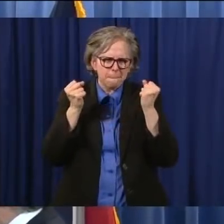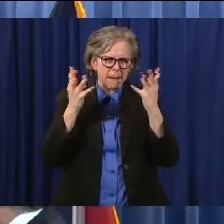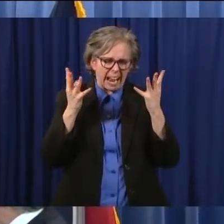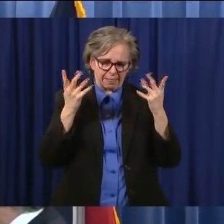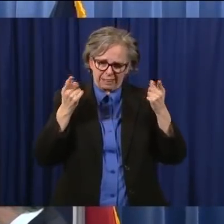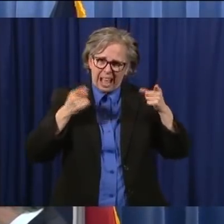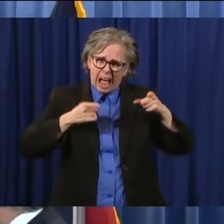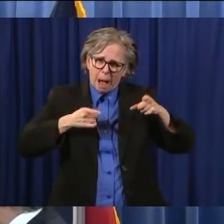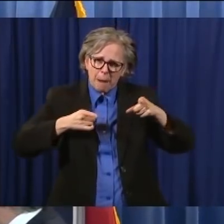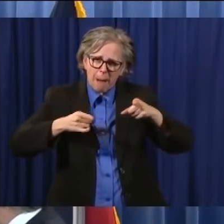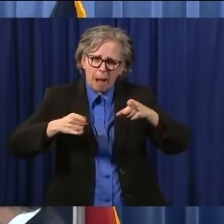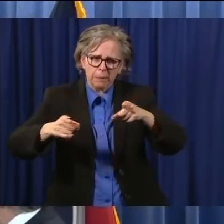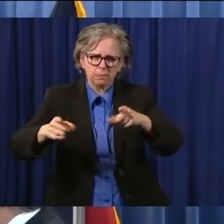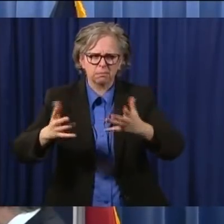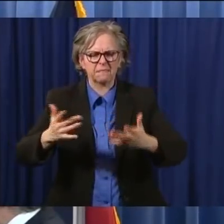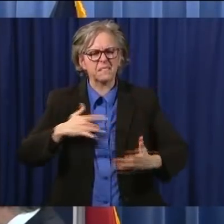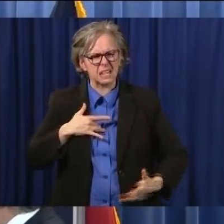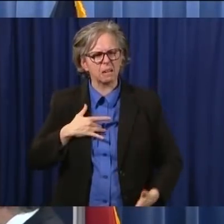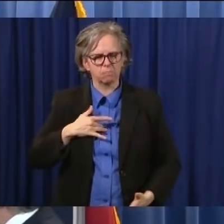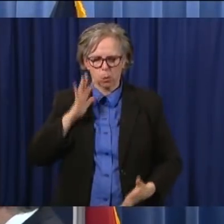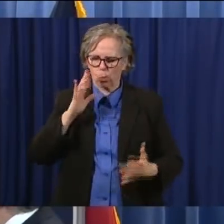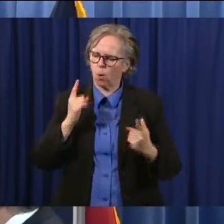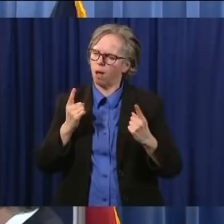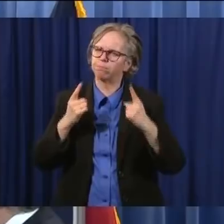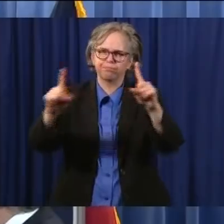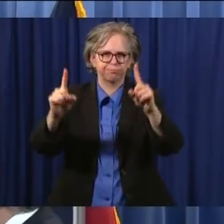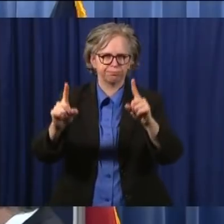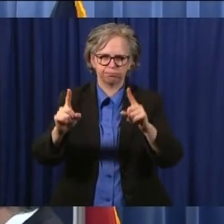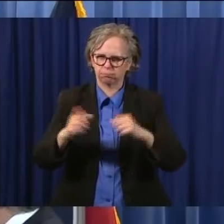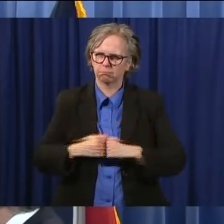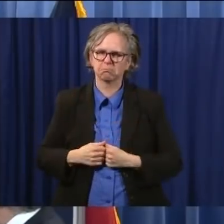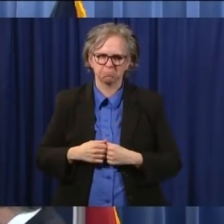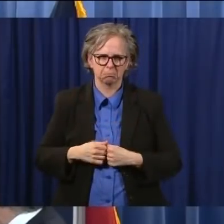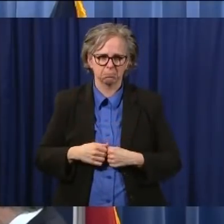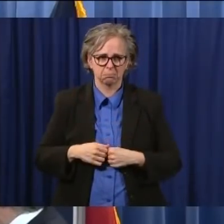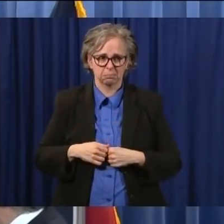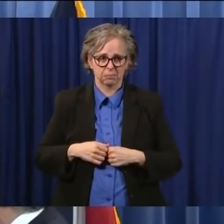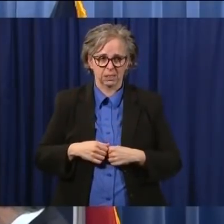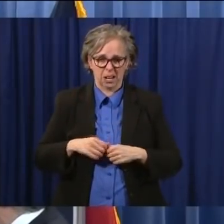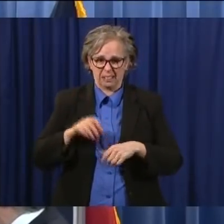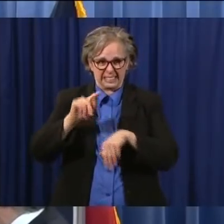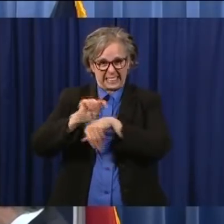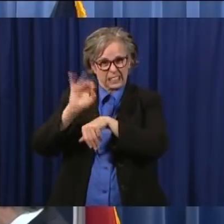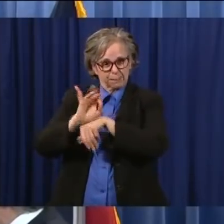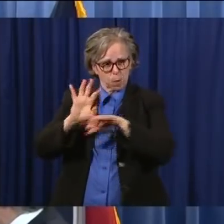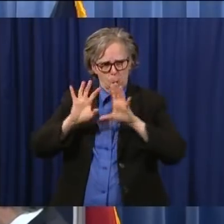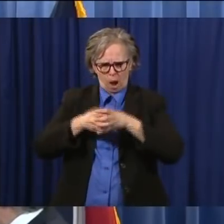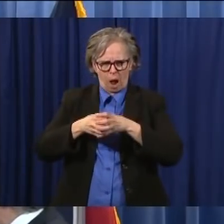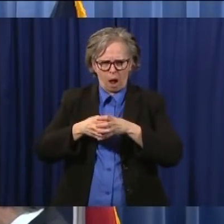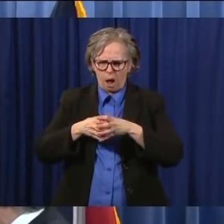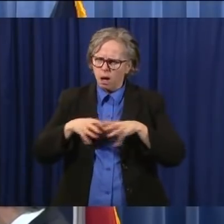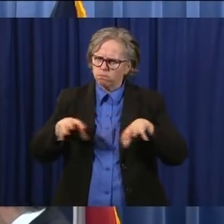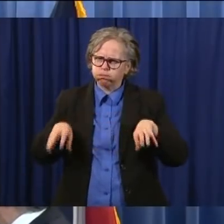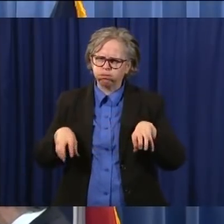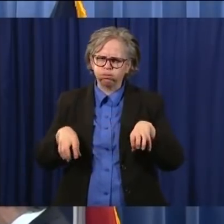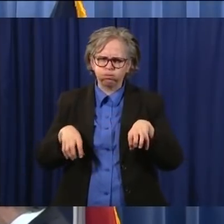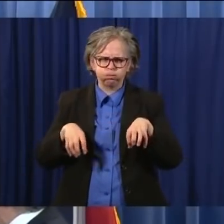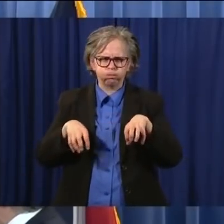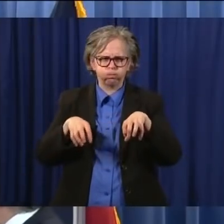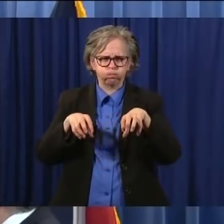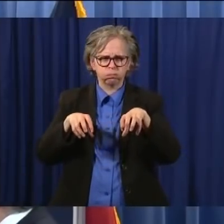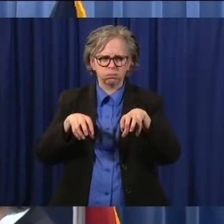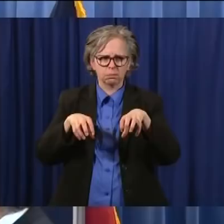we will do this. We're working really hard with the strike force, and June 11th, we're looking forward